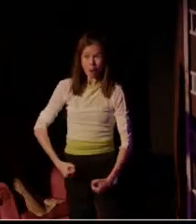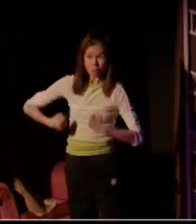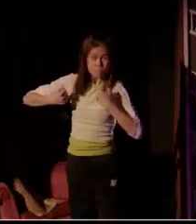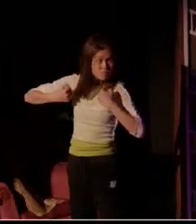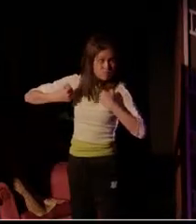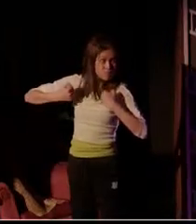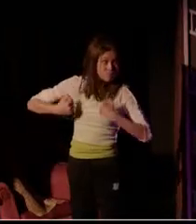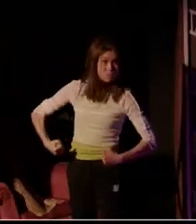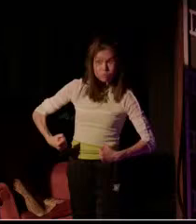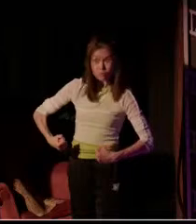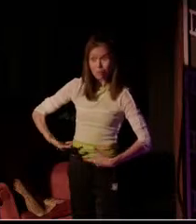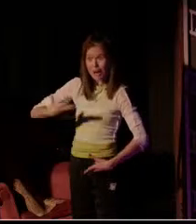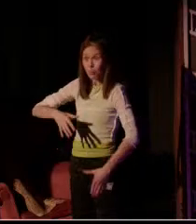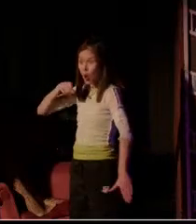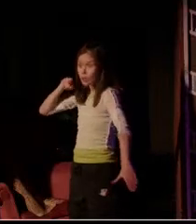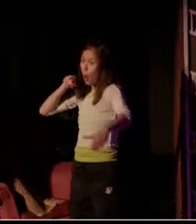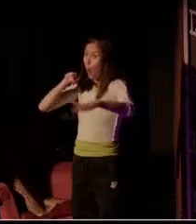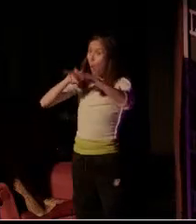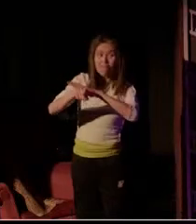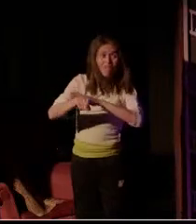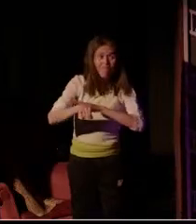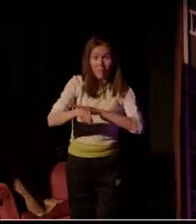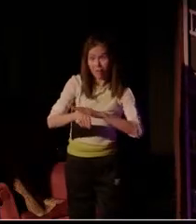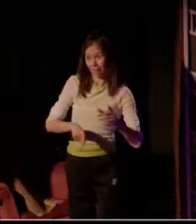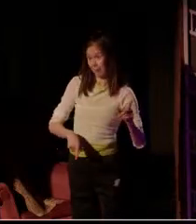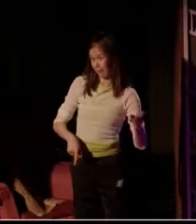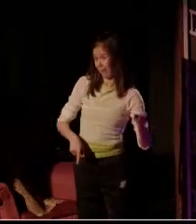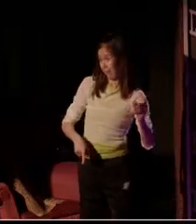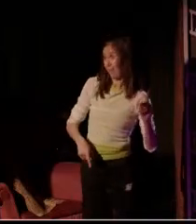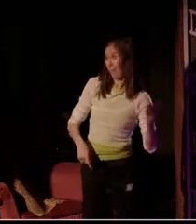unpersuadable. He's resolved to leave.